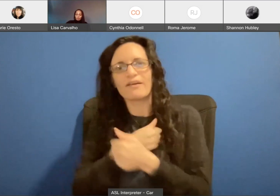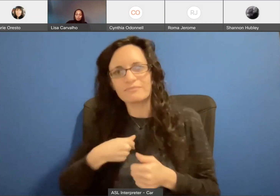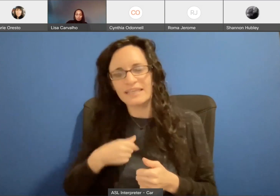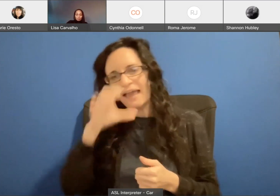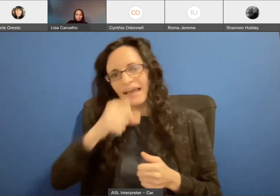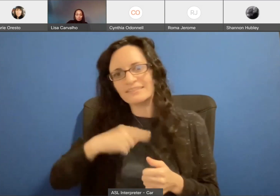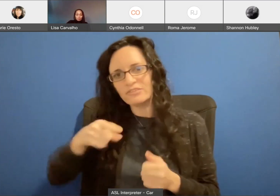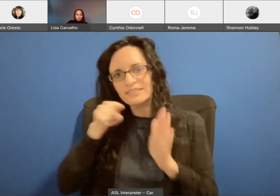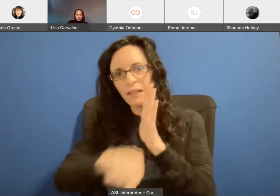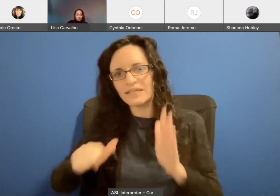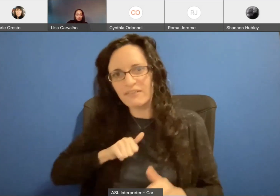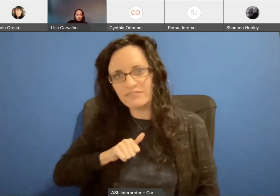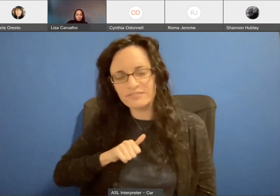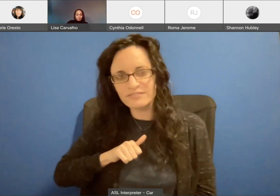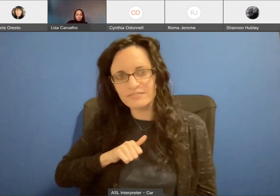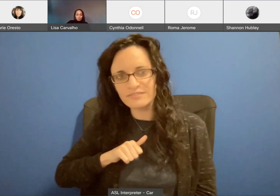myself.